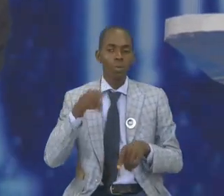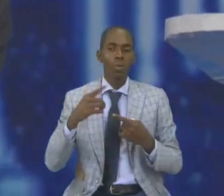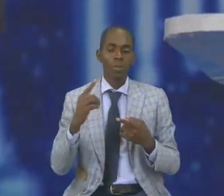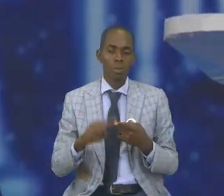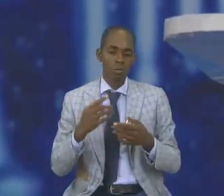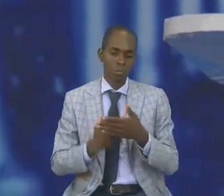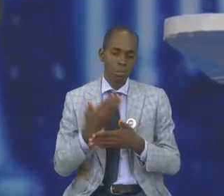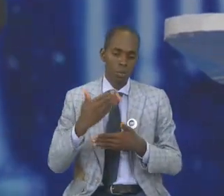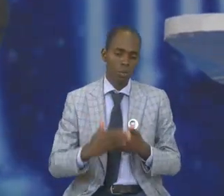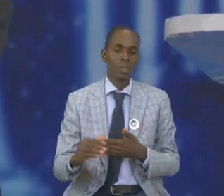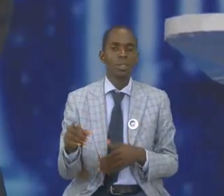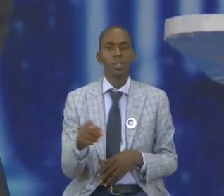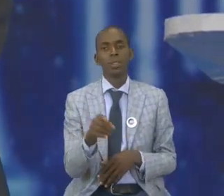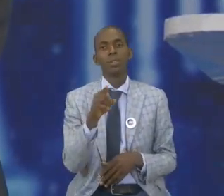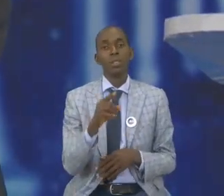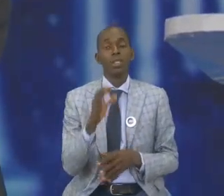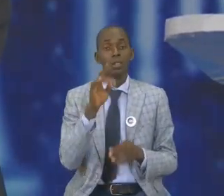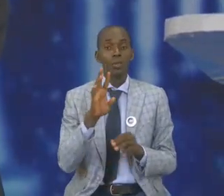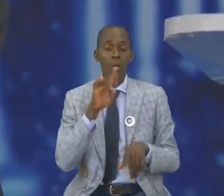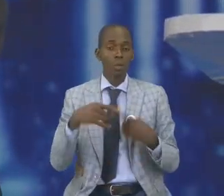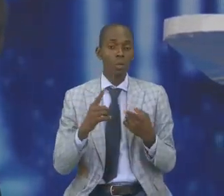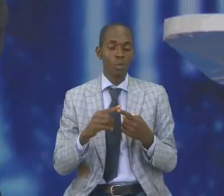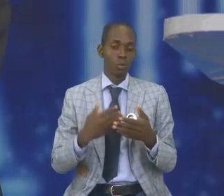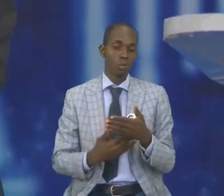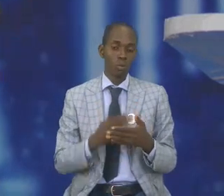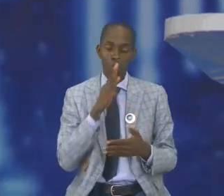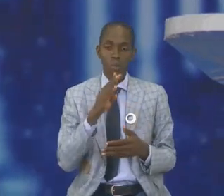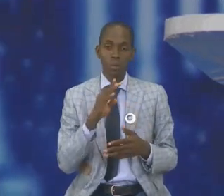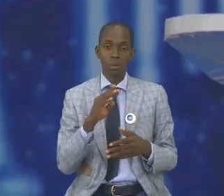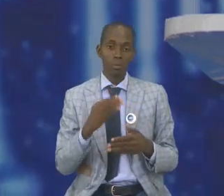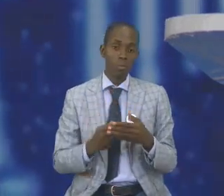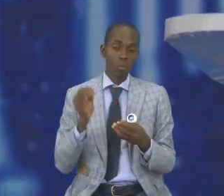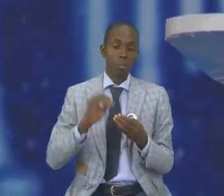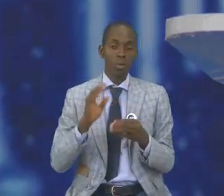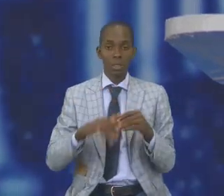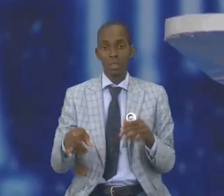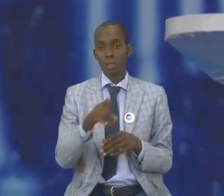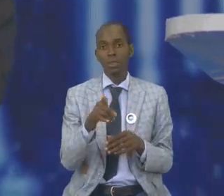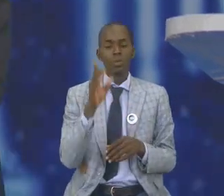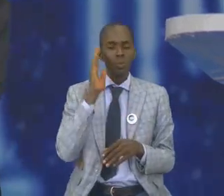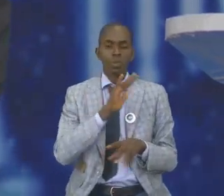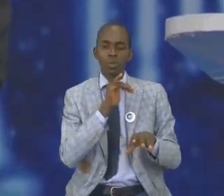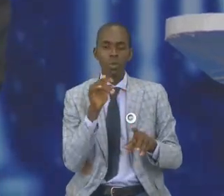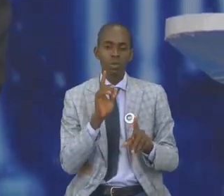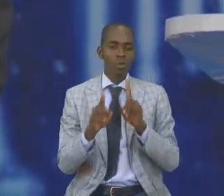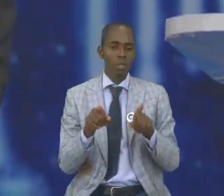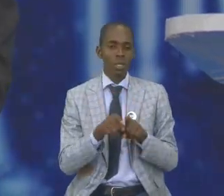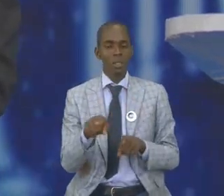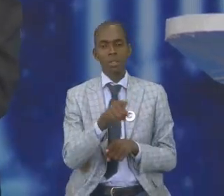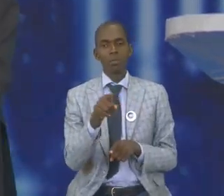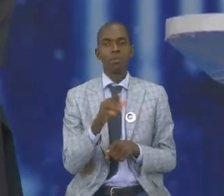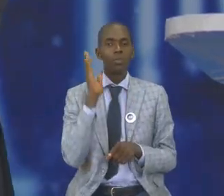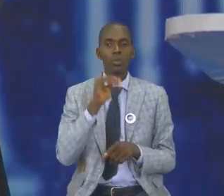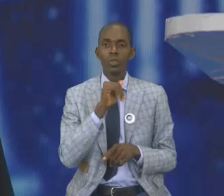beyond them, you don't talk like they talk. You don't look like they look. You don't drink like